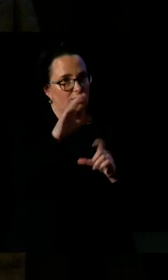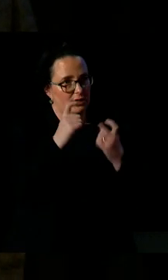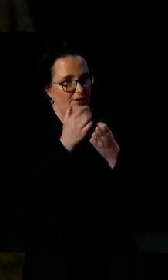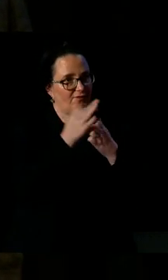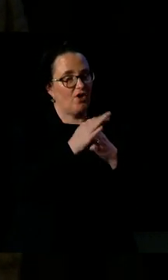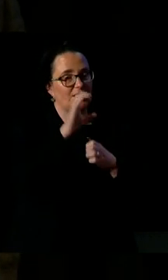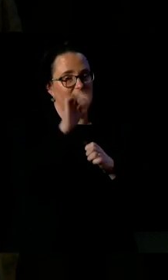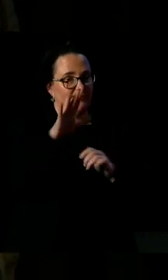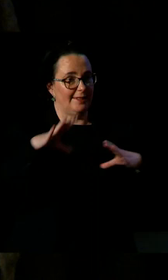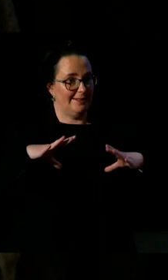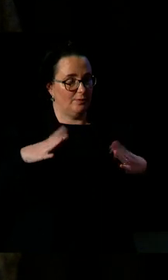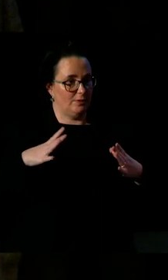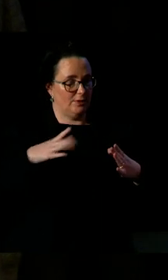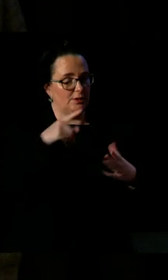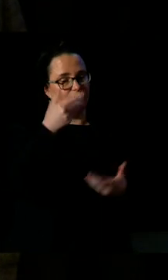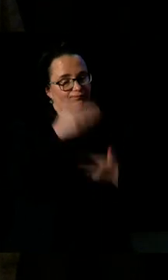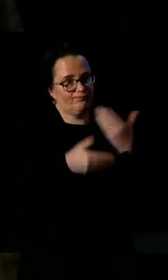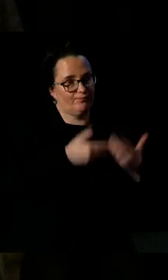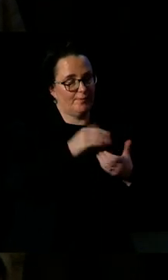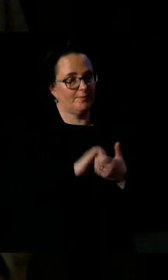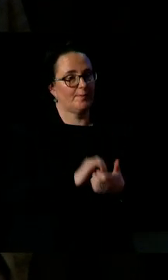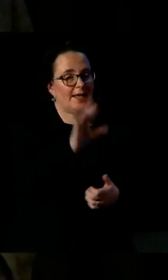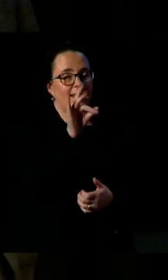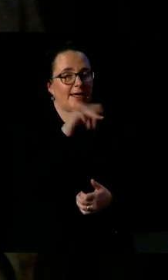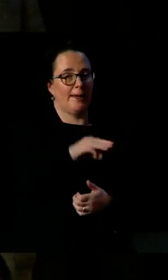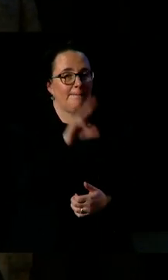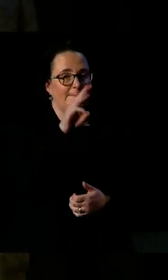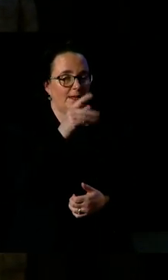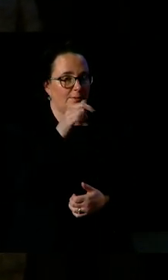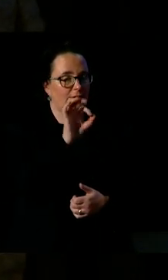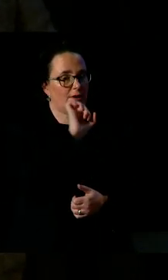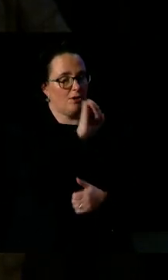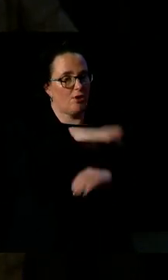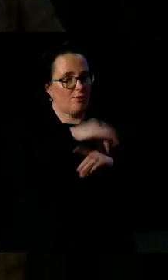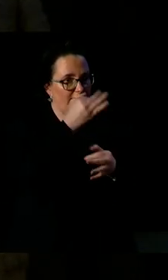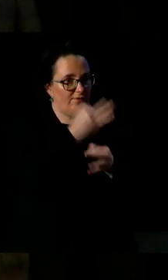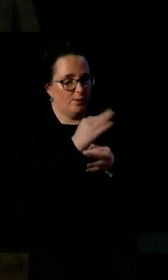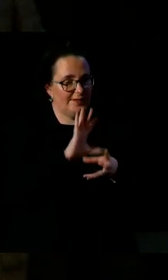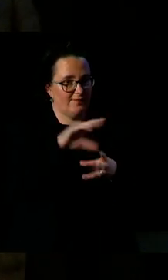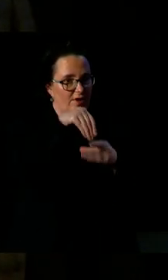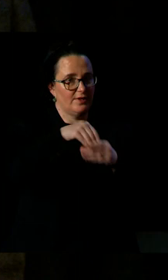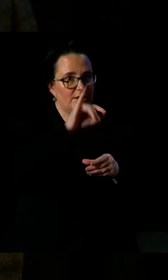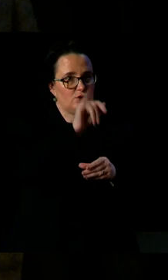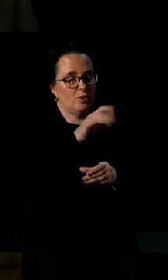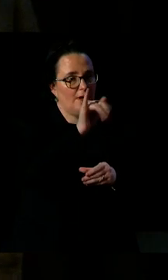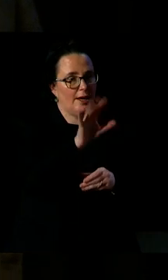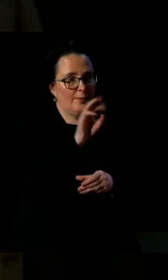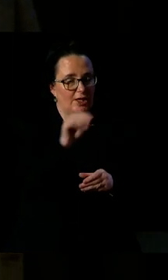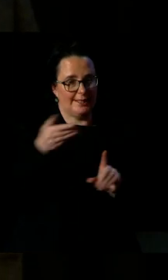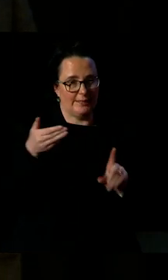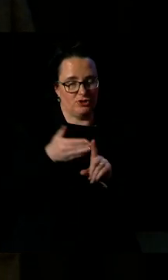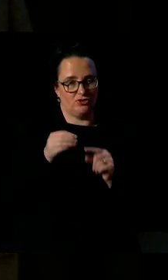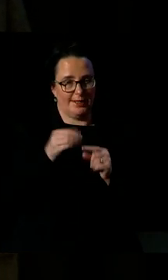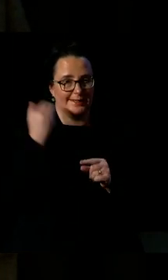Liberties, to give his reading. Kim Bielenberg, whose grandfather participated in the July plot to